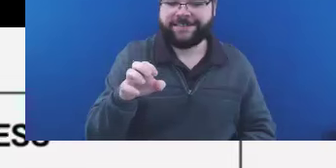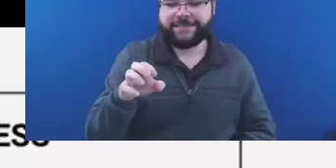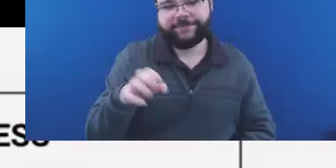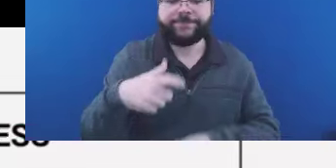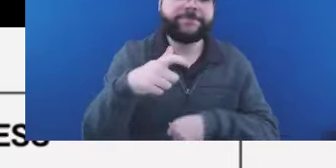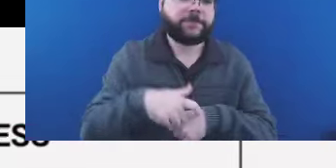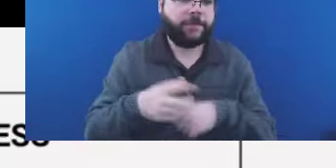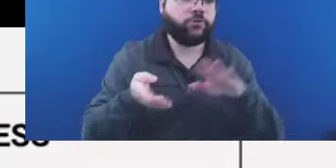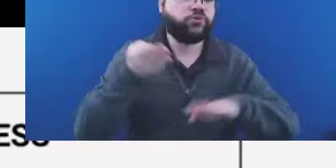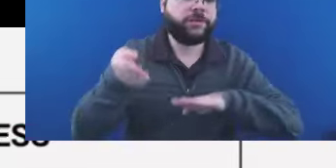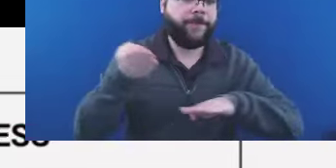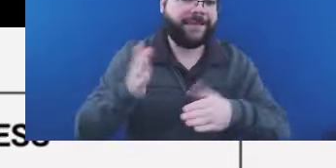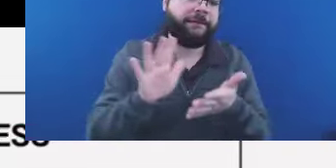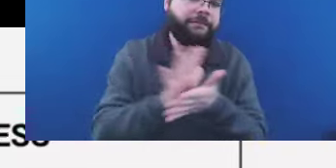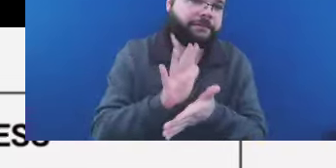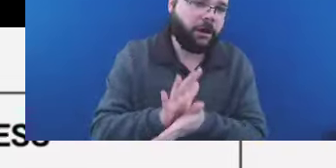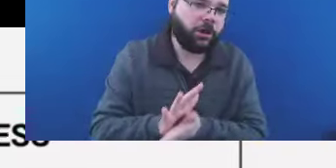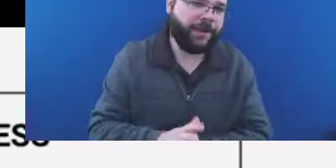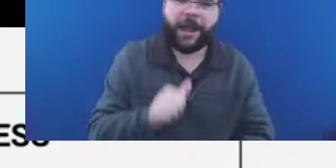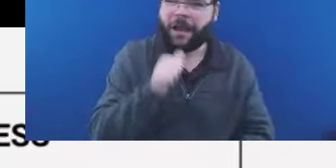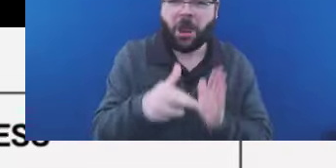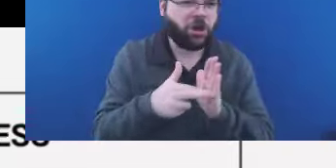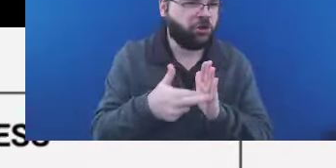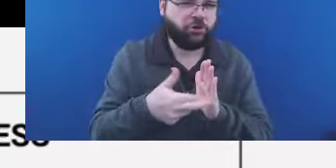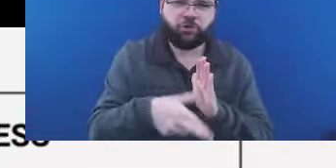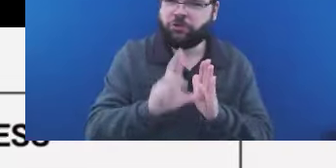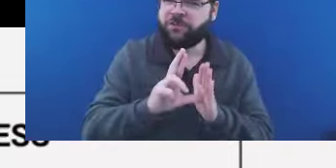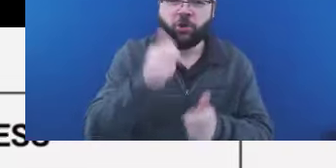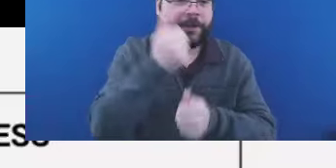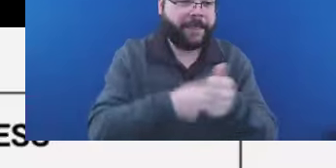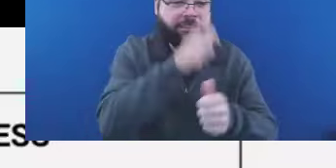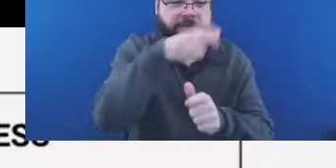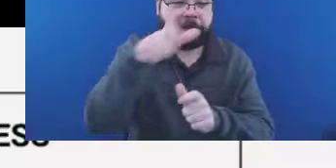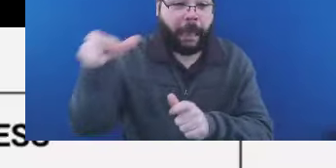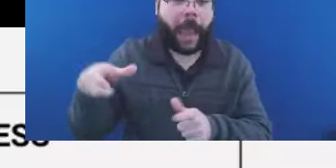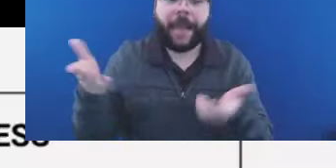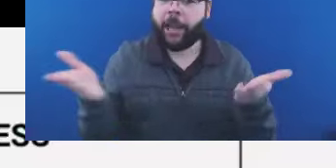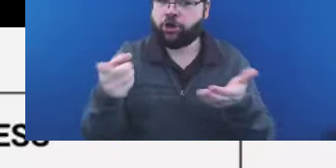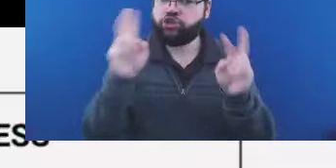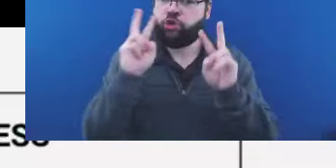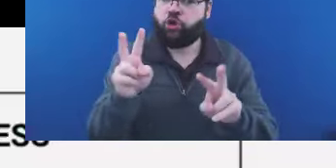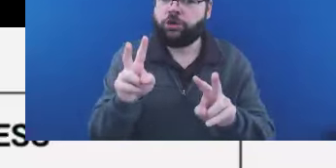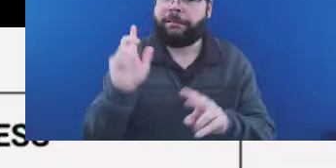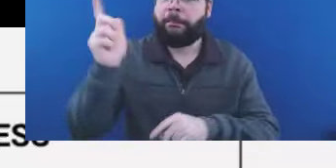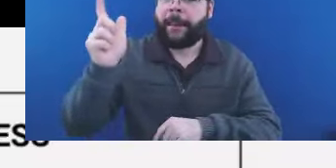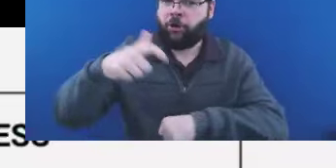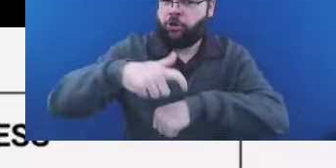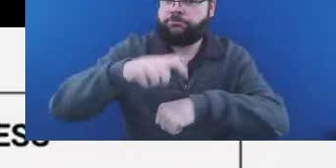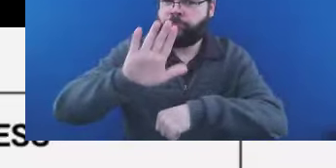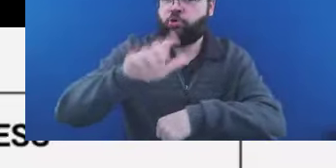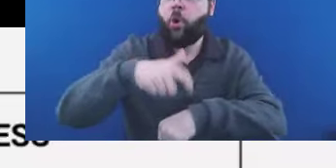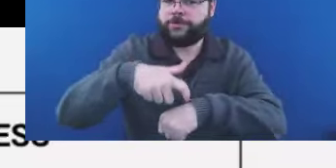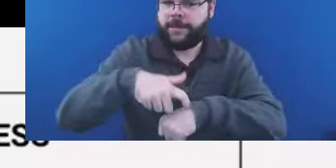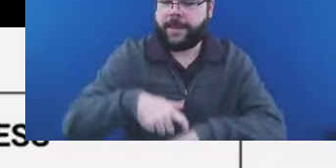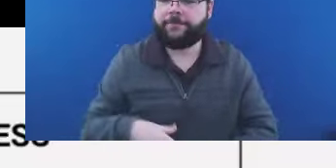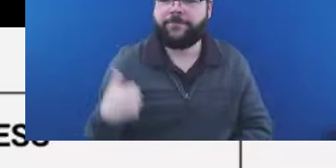documentation. I'm not going to go through each of these. I encourage you to explore these in your own time, but I also want to point out, because we talked